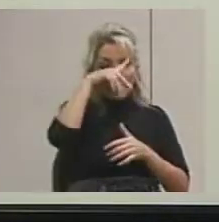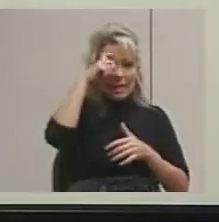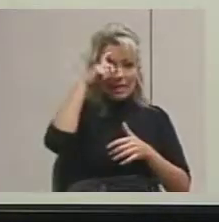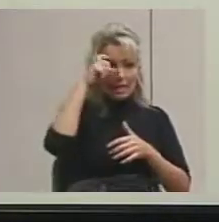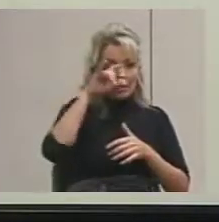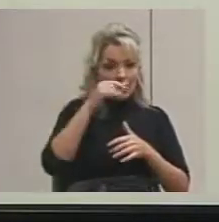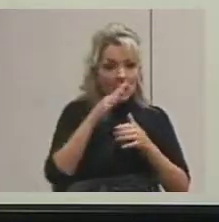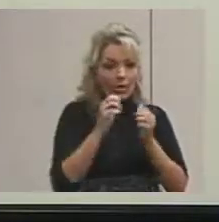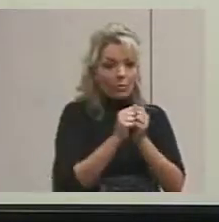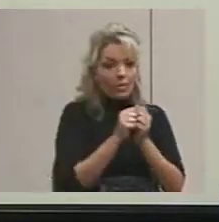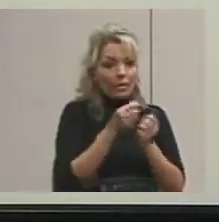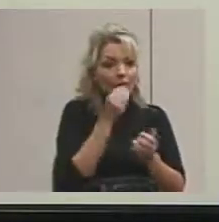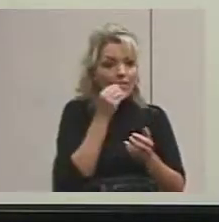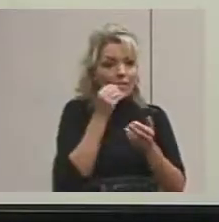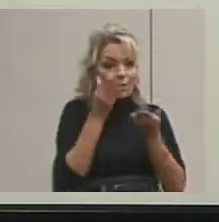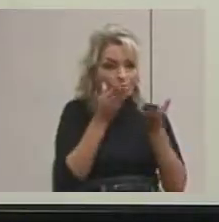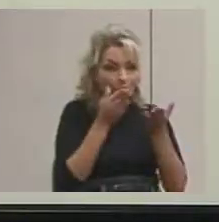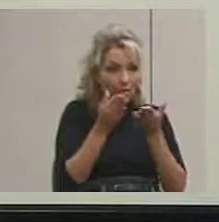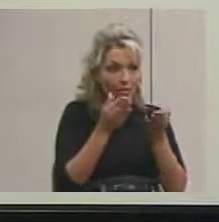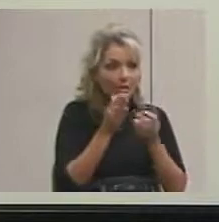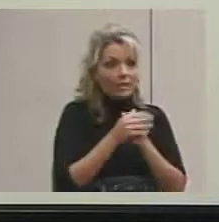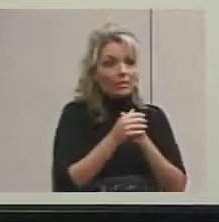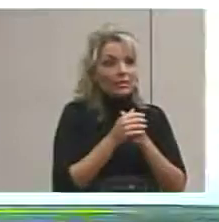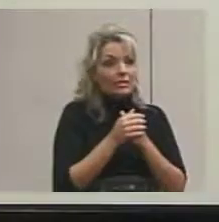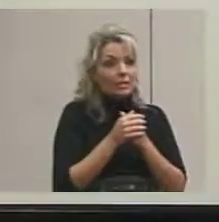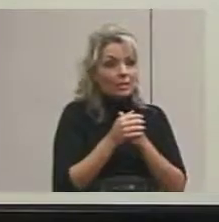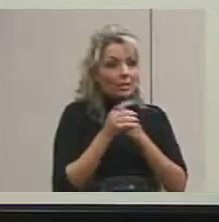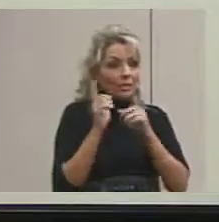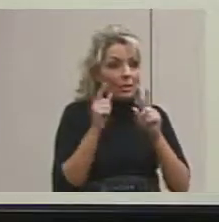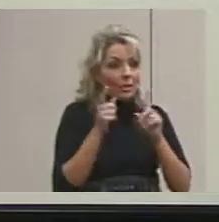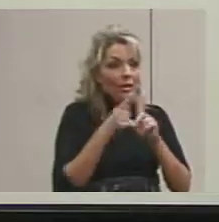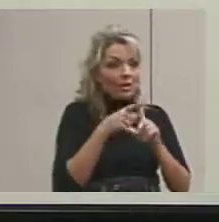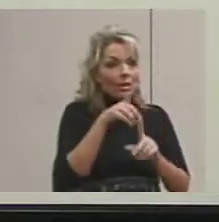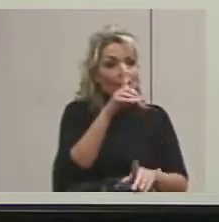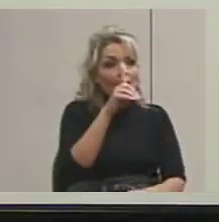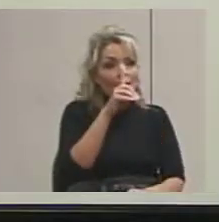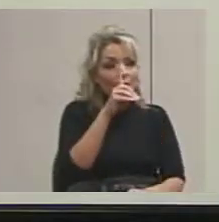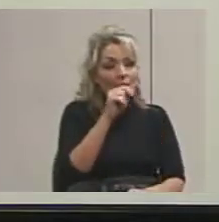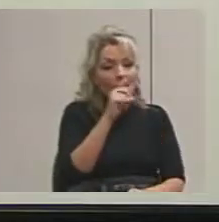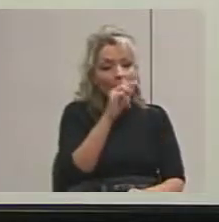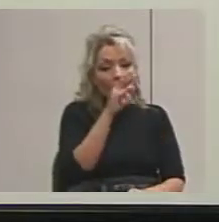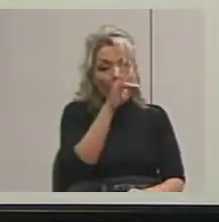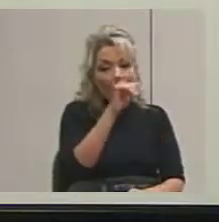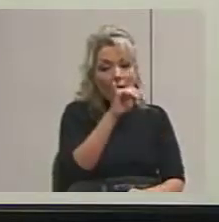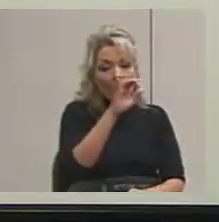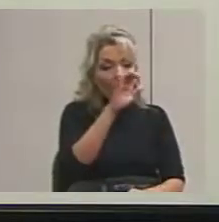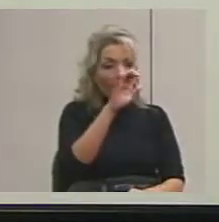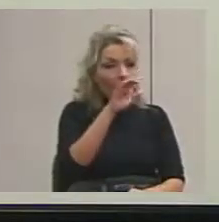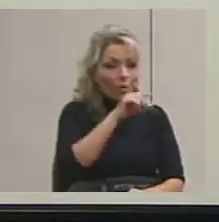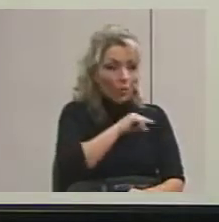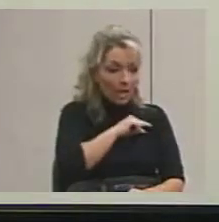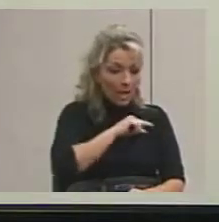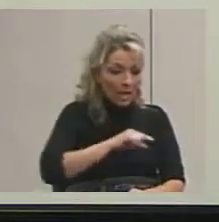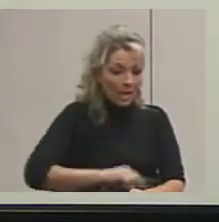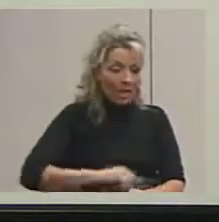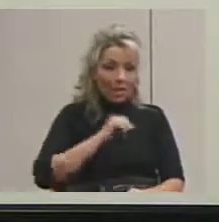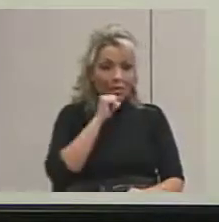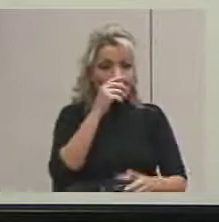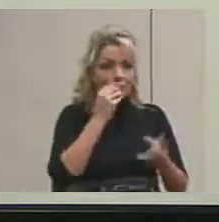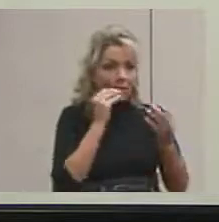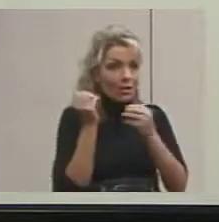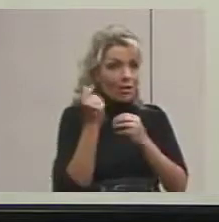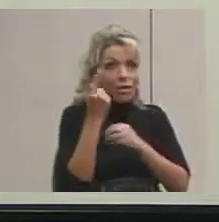says, that he loved. It was a Dairy Queen. He got to eat. He doesn't eat all day. We think there's been a trade